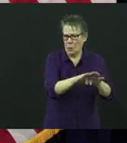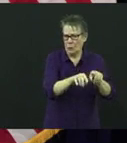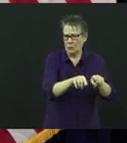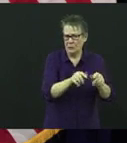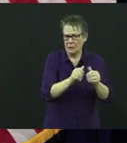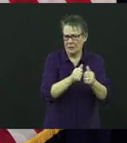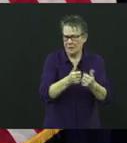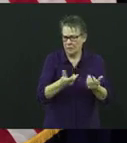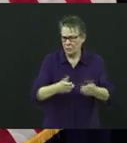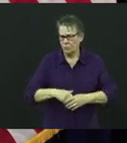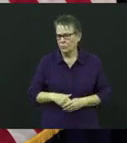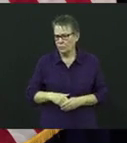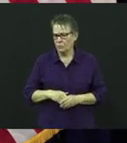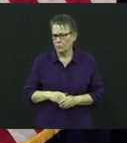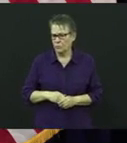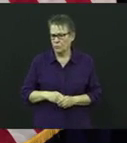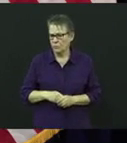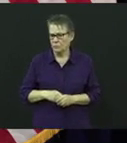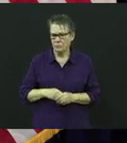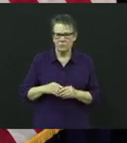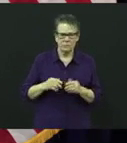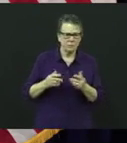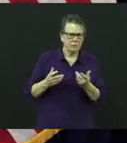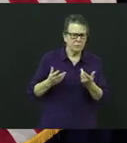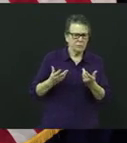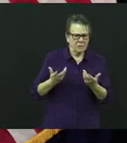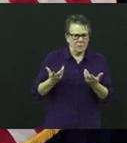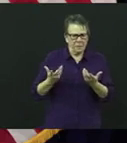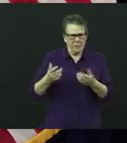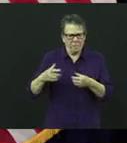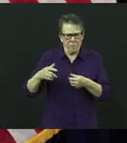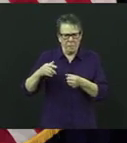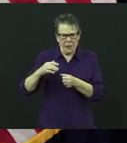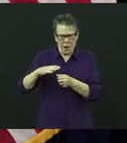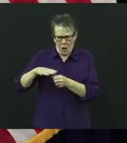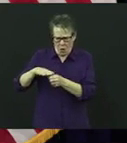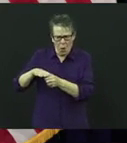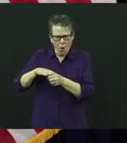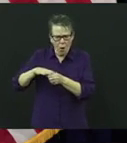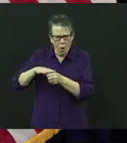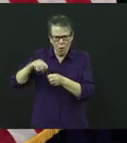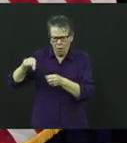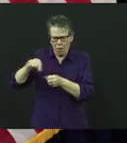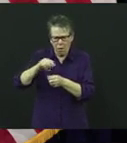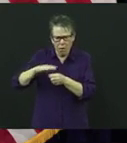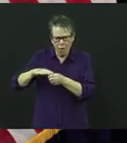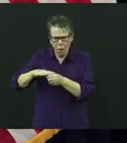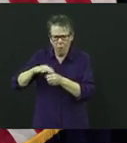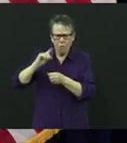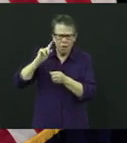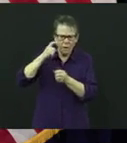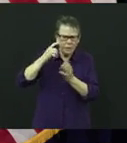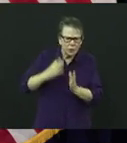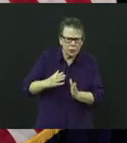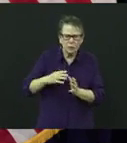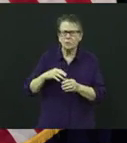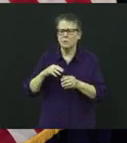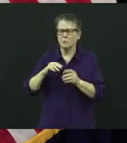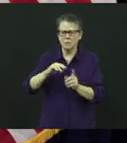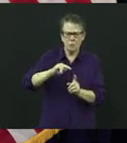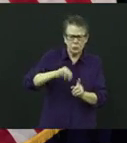right the Director of the Office of Homeland Security and Preparedness, Jared Maples, is with us. Jared, great to have you. Thirdly,